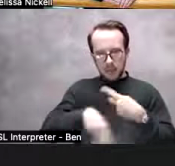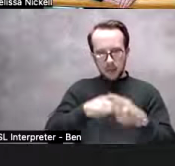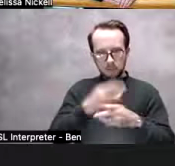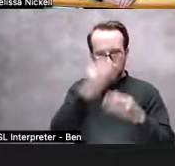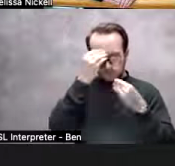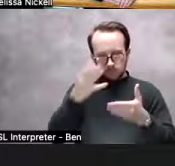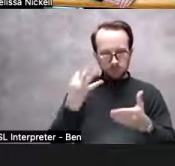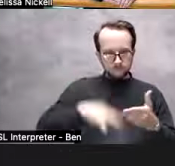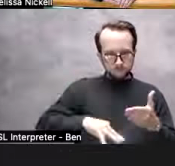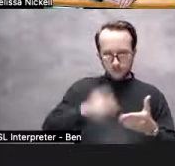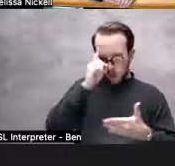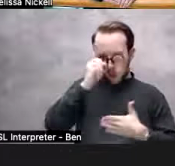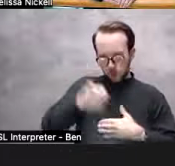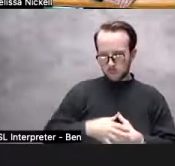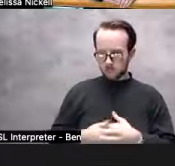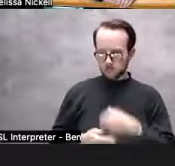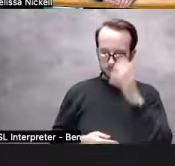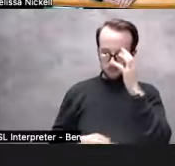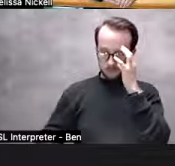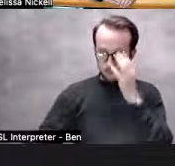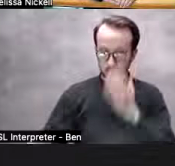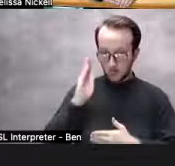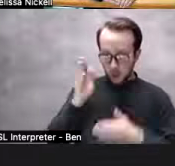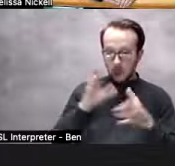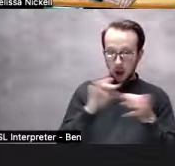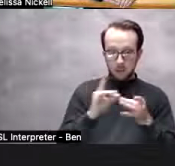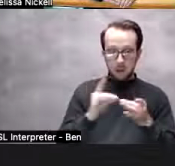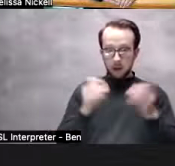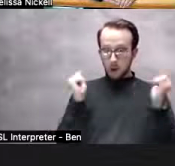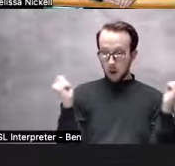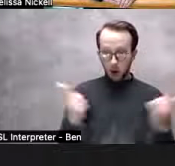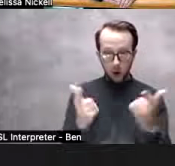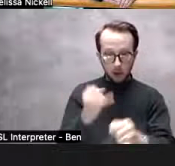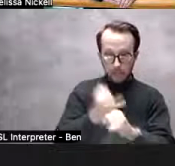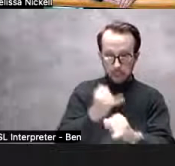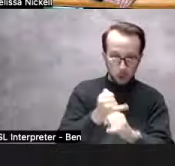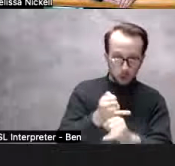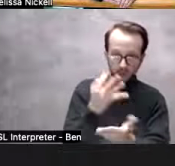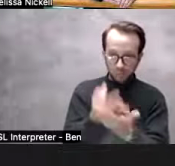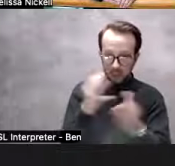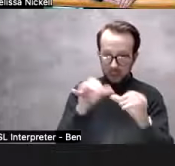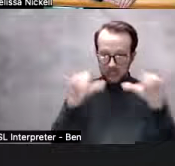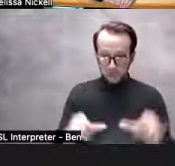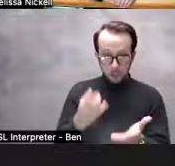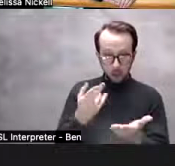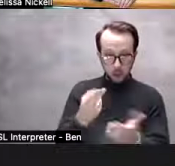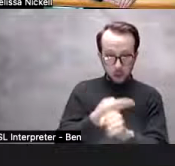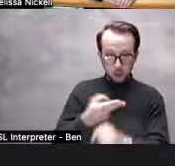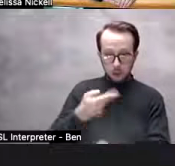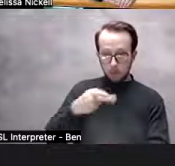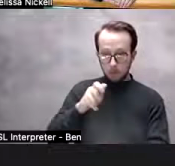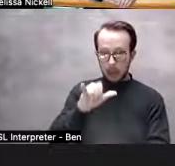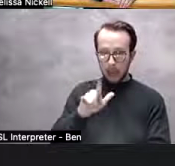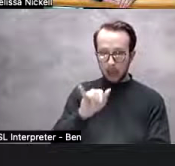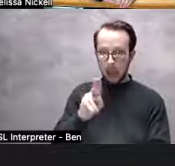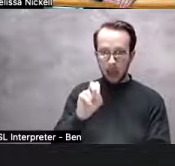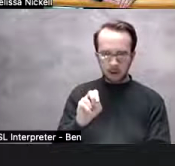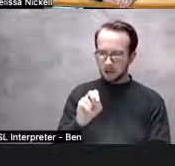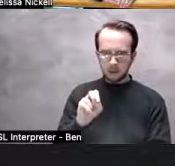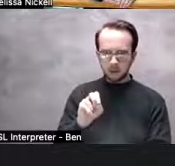use. Now, I will say that not all institutes and/or funding mechanisms use pay lines. Again, the pay line is the